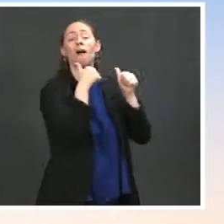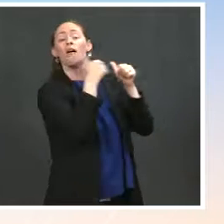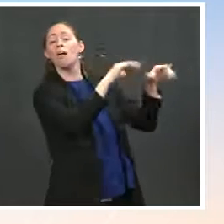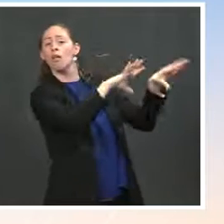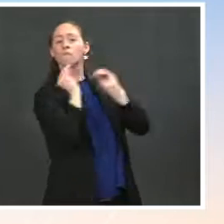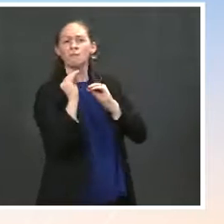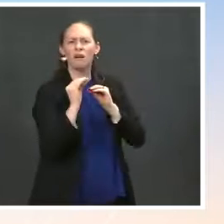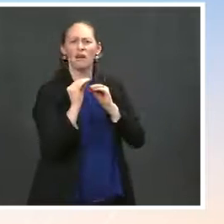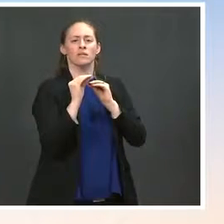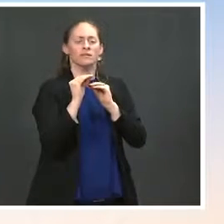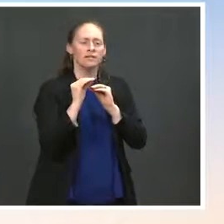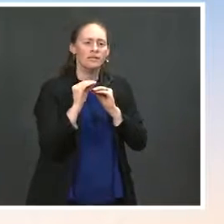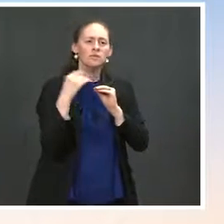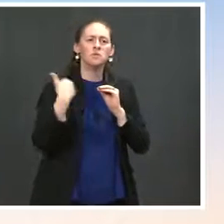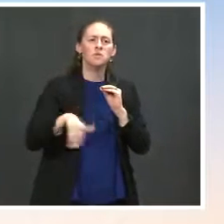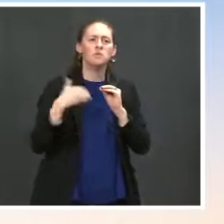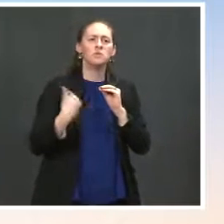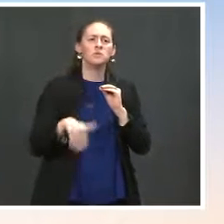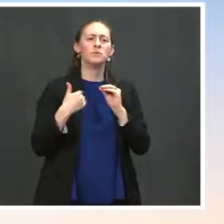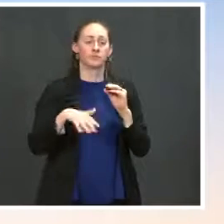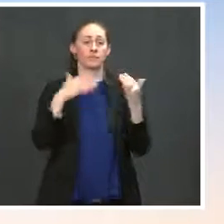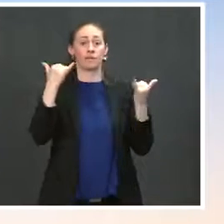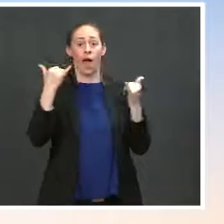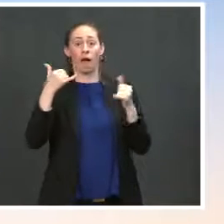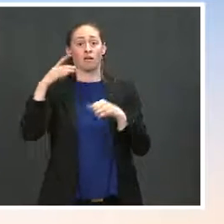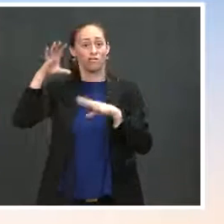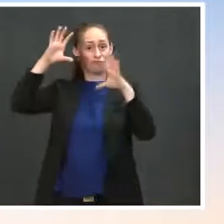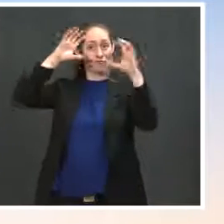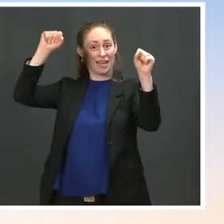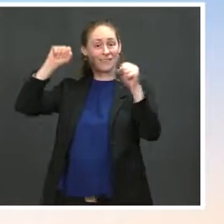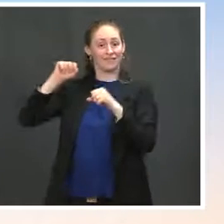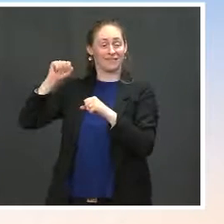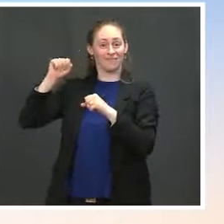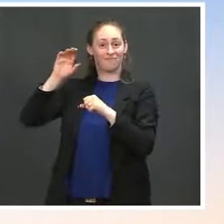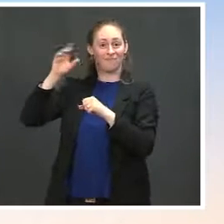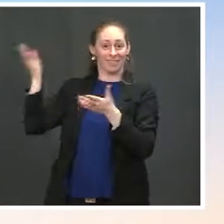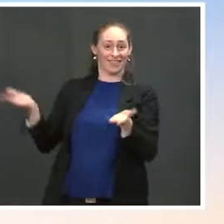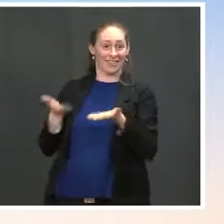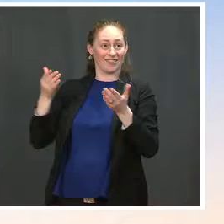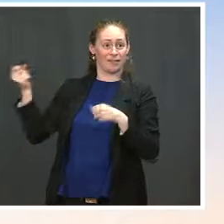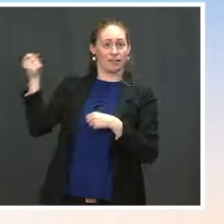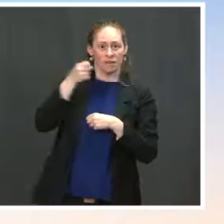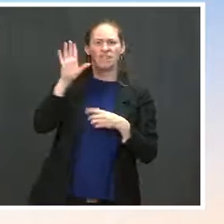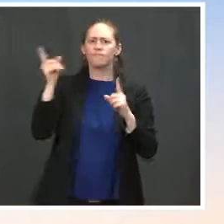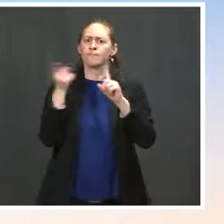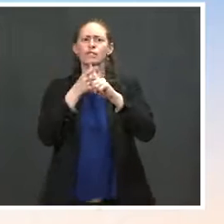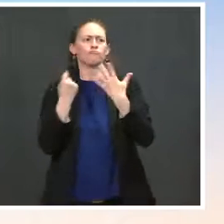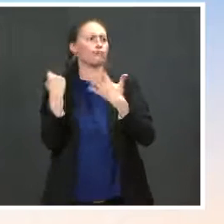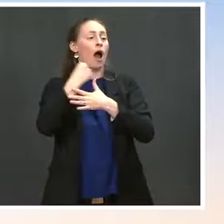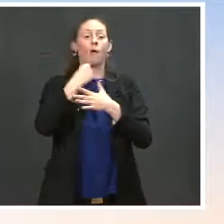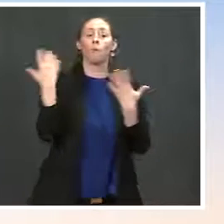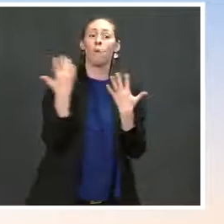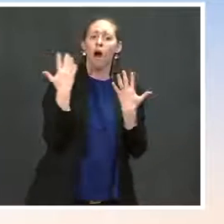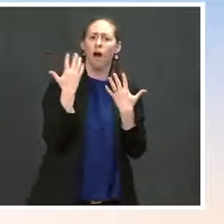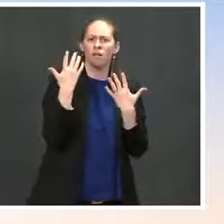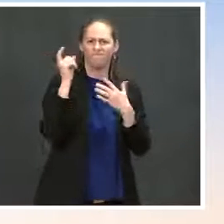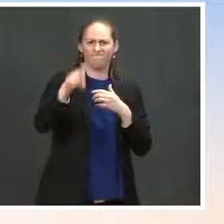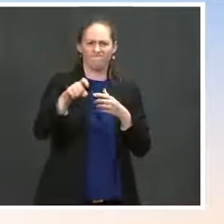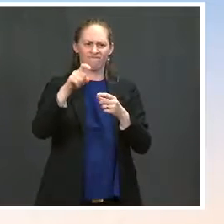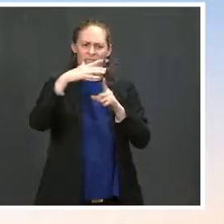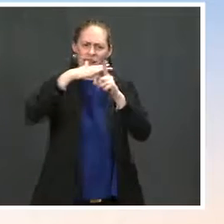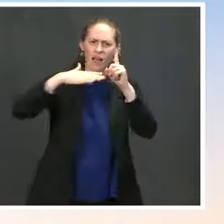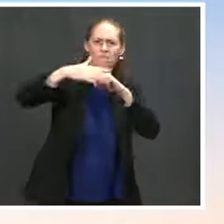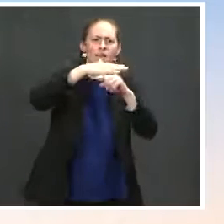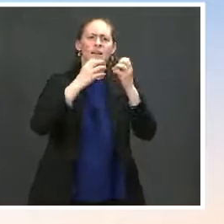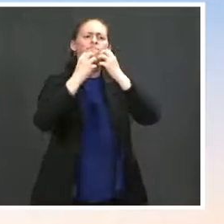was elected, having made climate one of the most critical issues of his agenda, we had a big step to